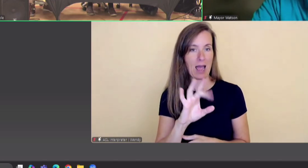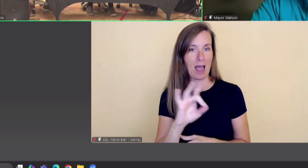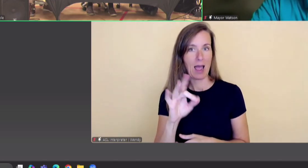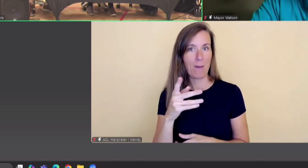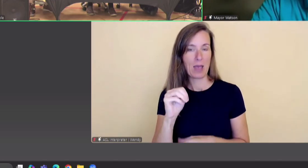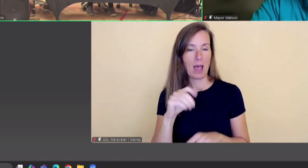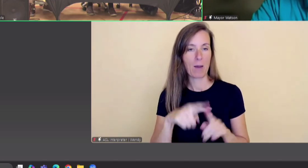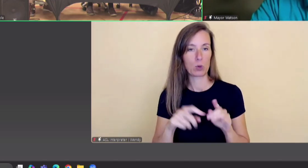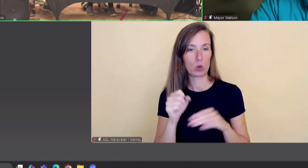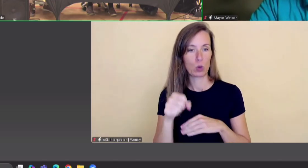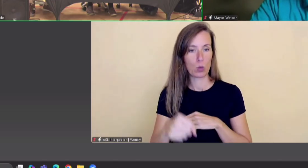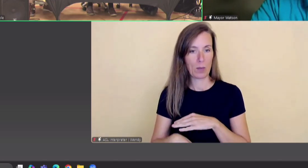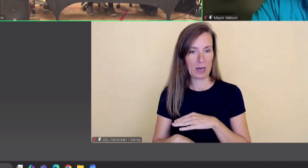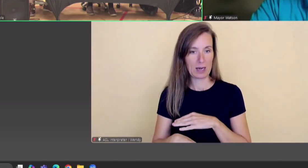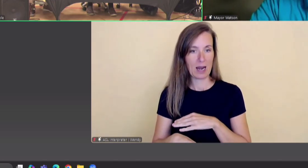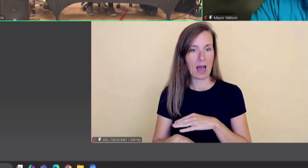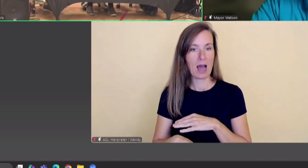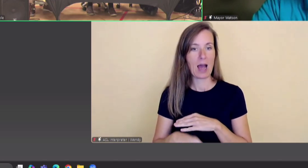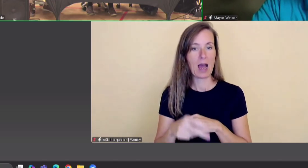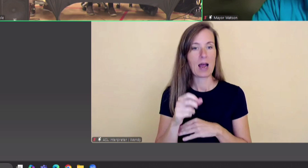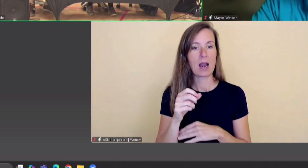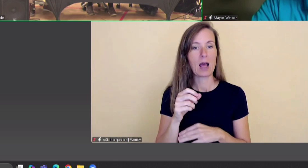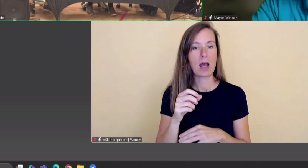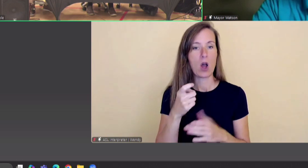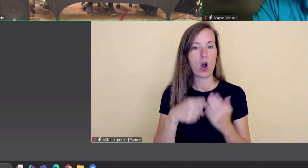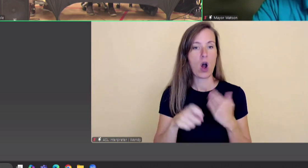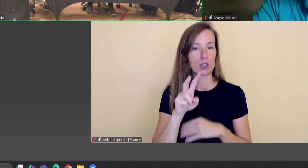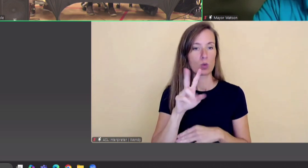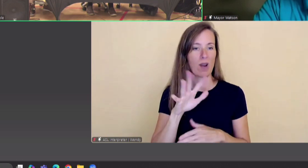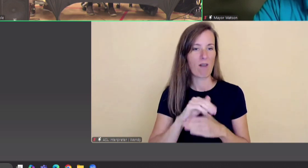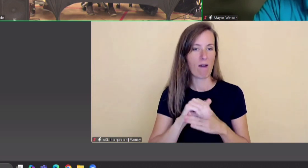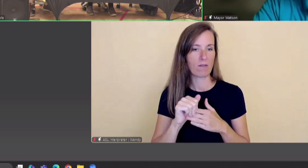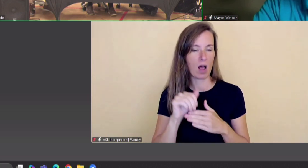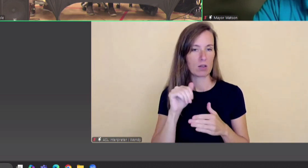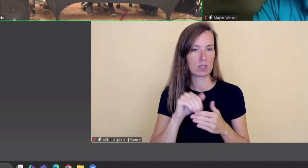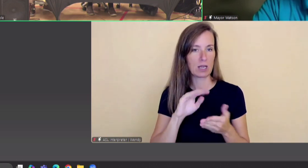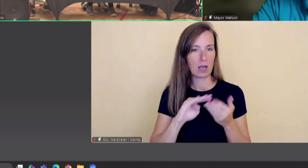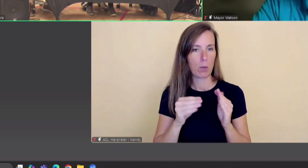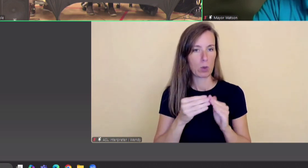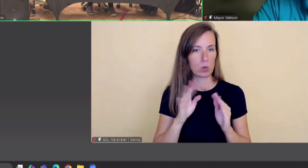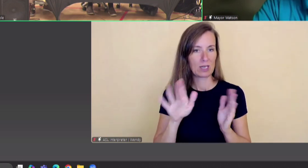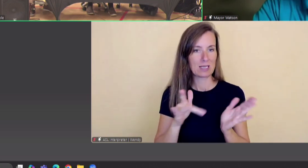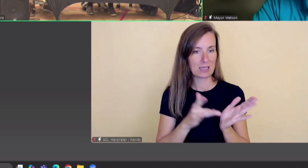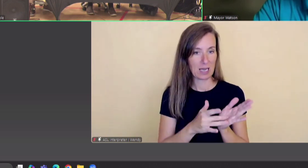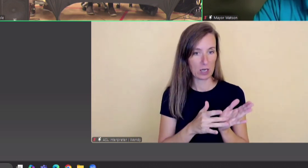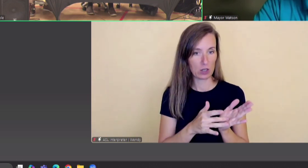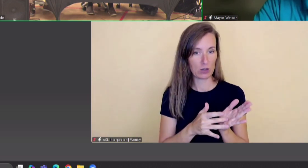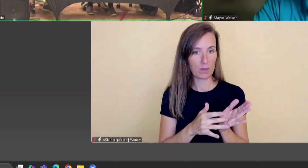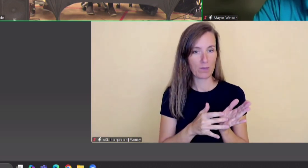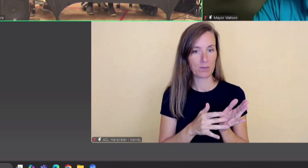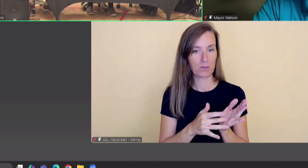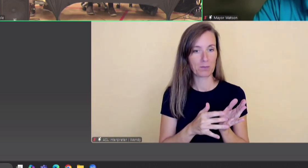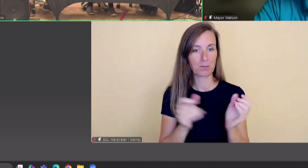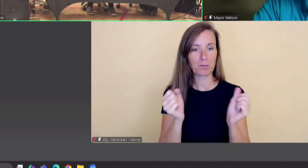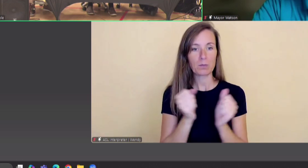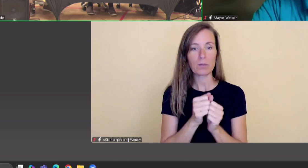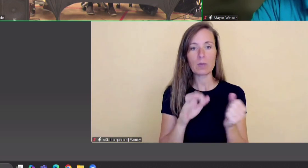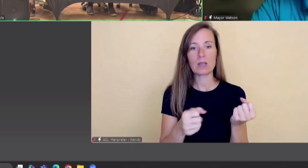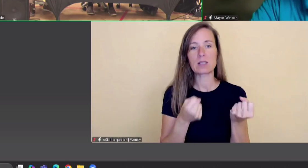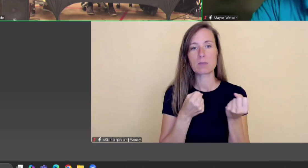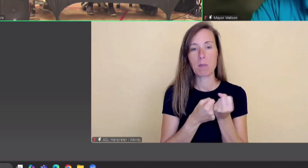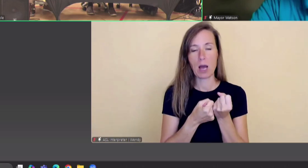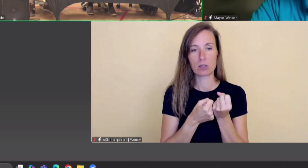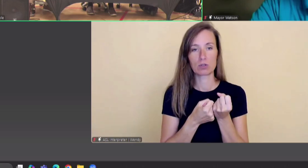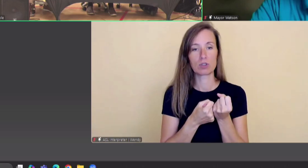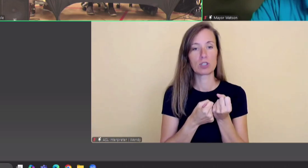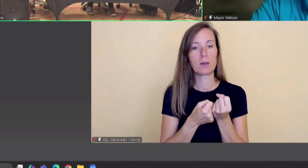via Eventbrite. Also, with the sponsorship, I'm looking to provide 2 free tickets for 2 of Ward